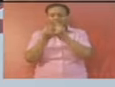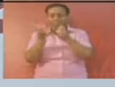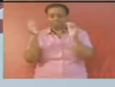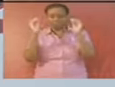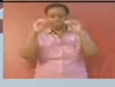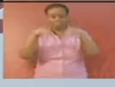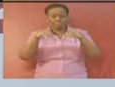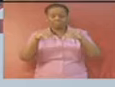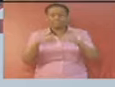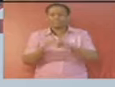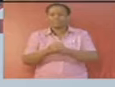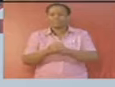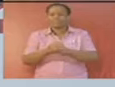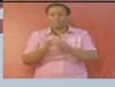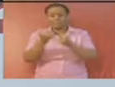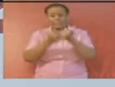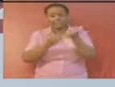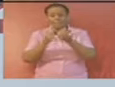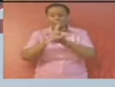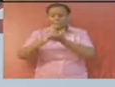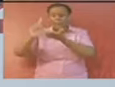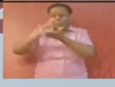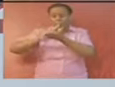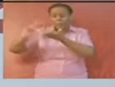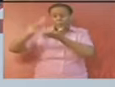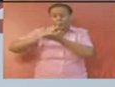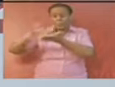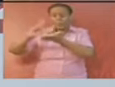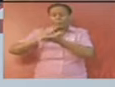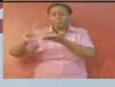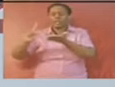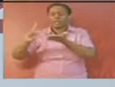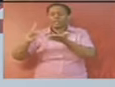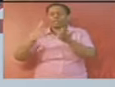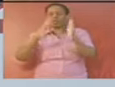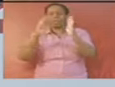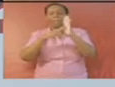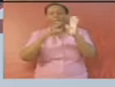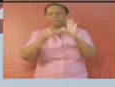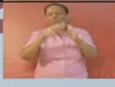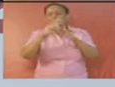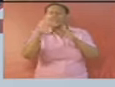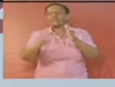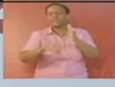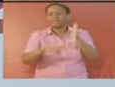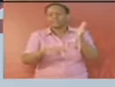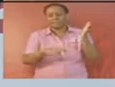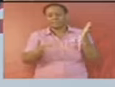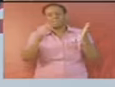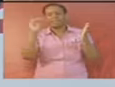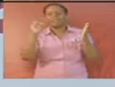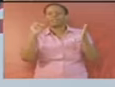report on Monday. As far as storage is concerned, we could not